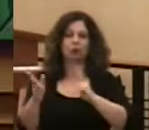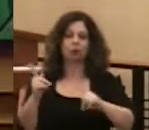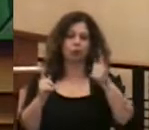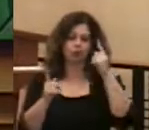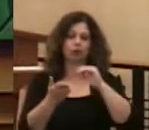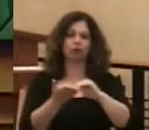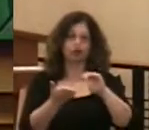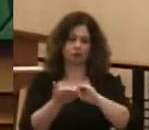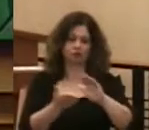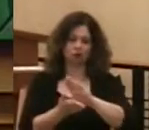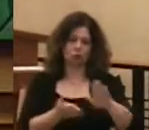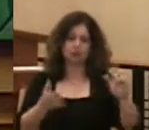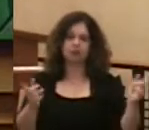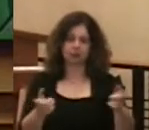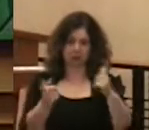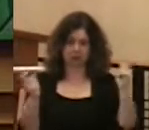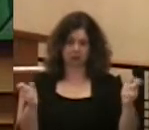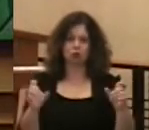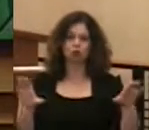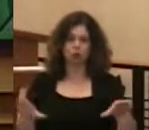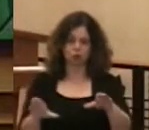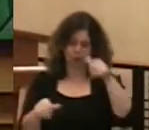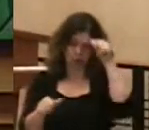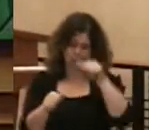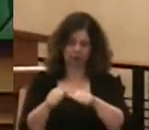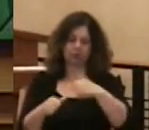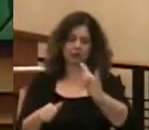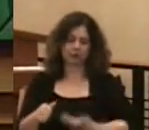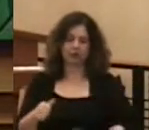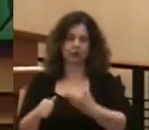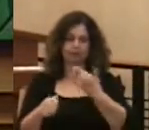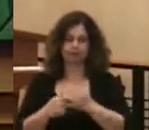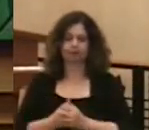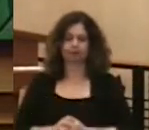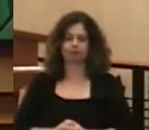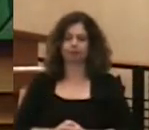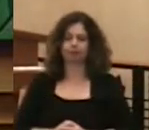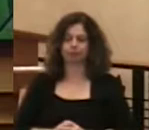the forgiveness of sin. Do this for the remembrance of me."